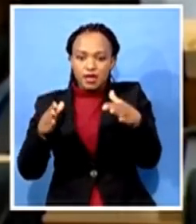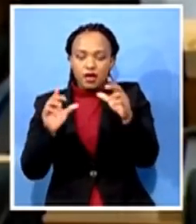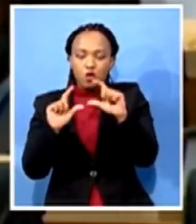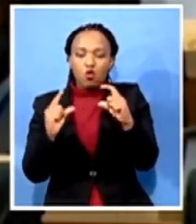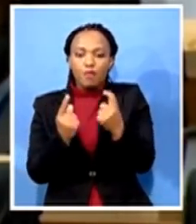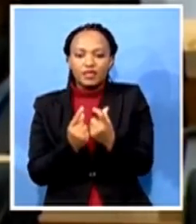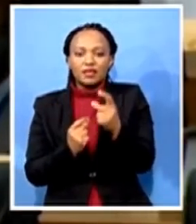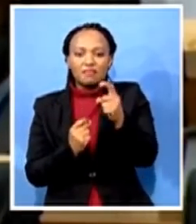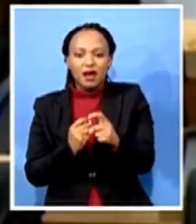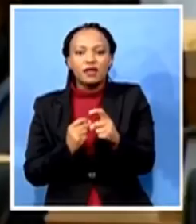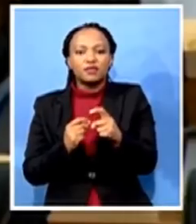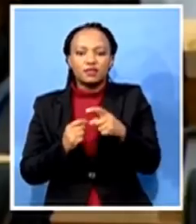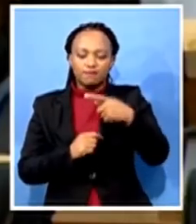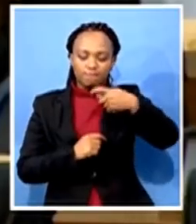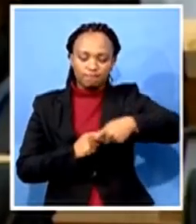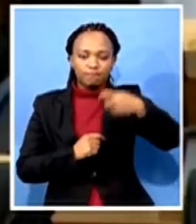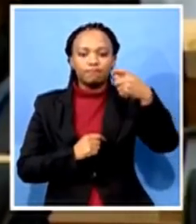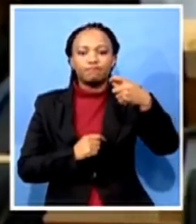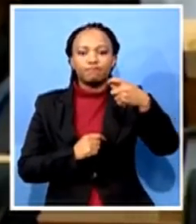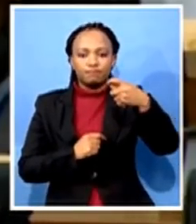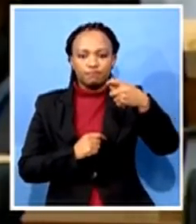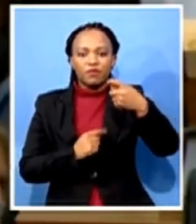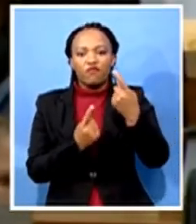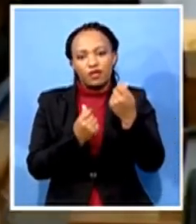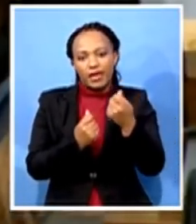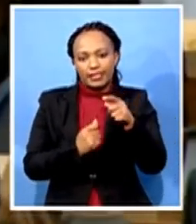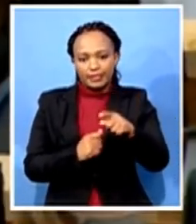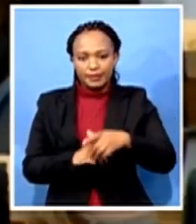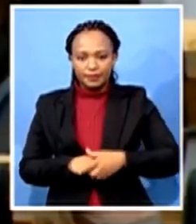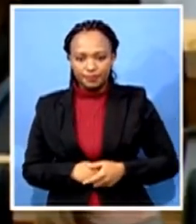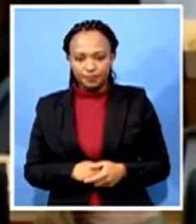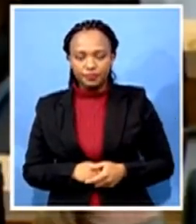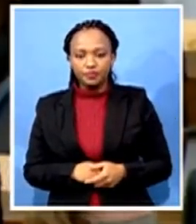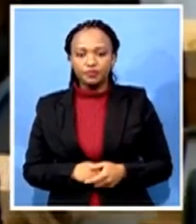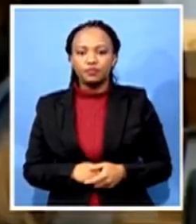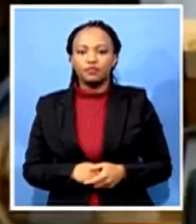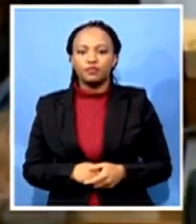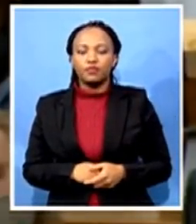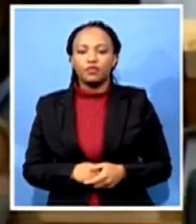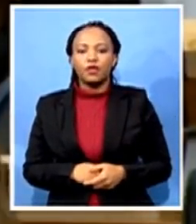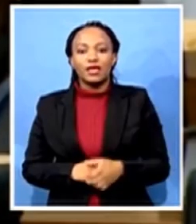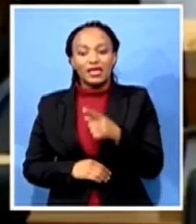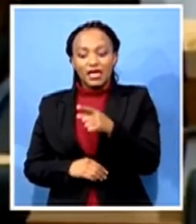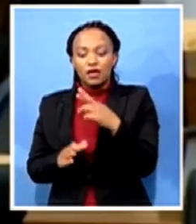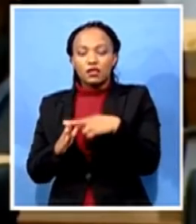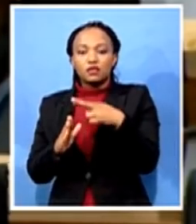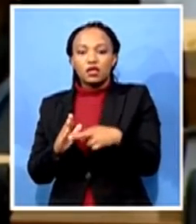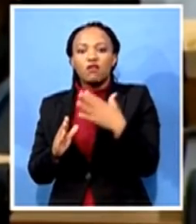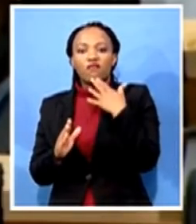on price. Right, and that was the results of the bid evaluation committee's work.